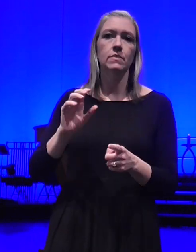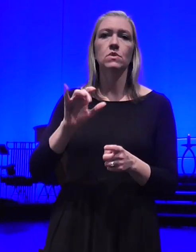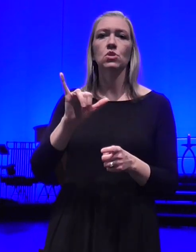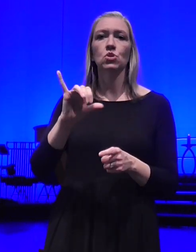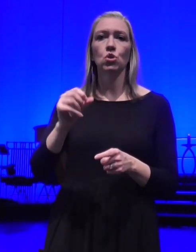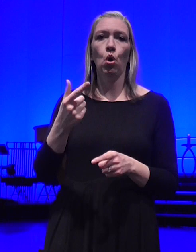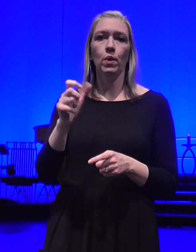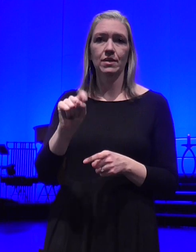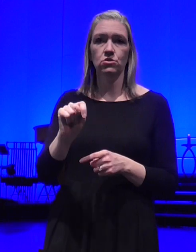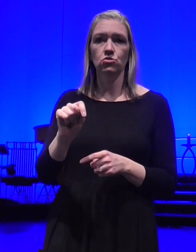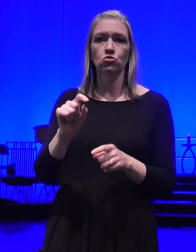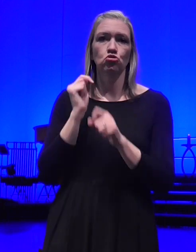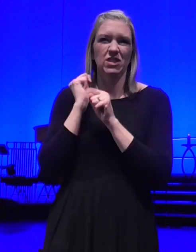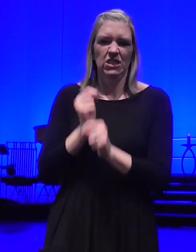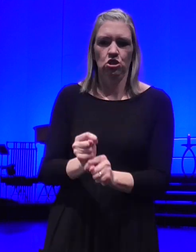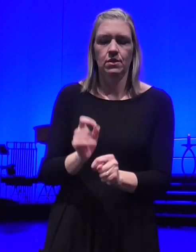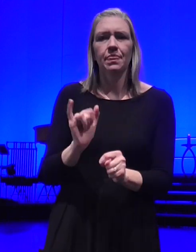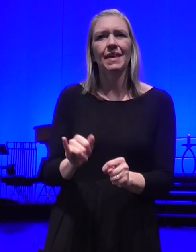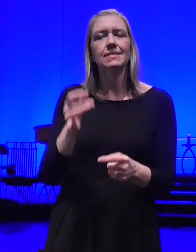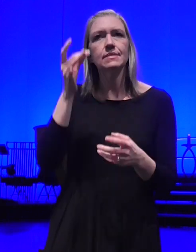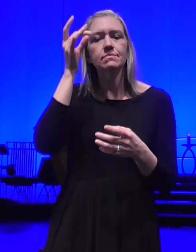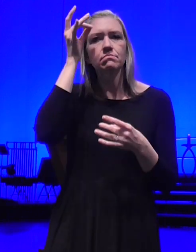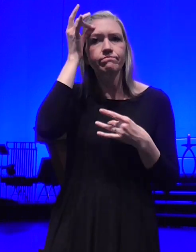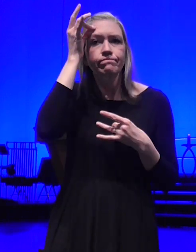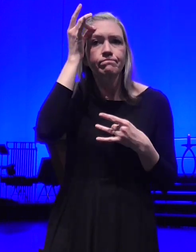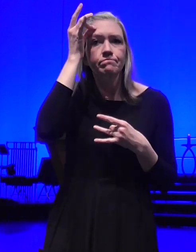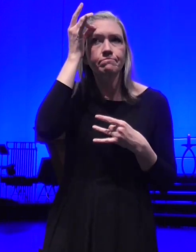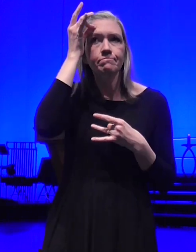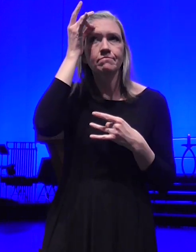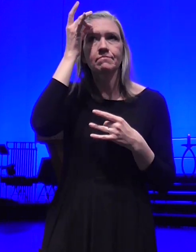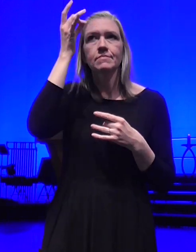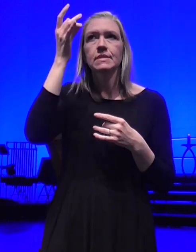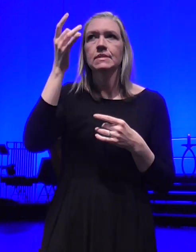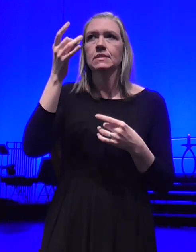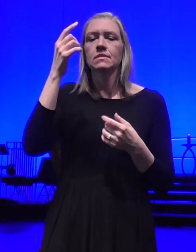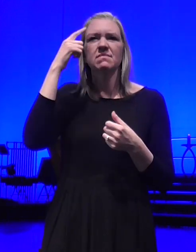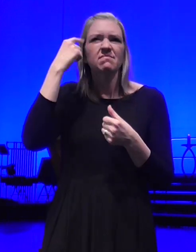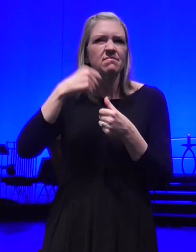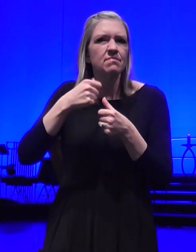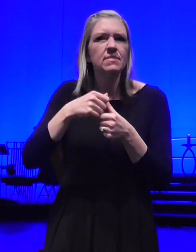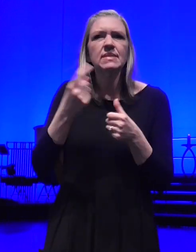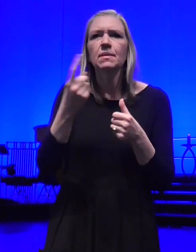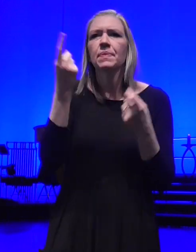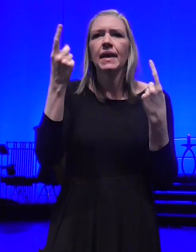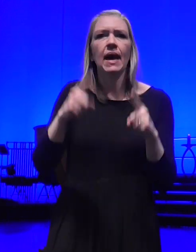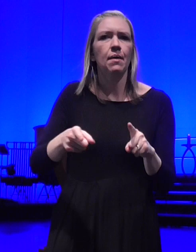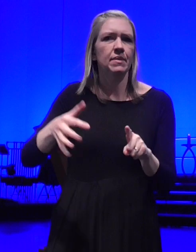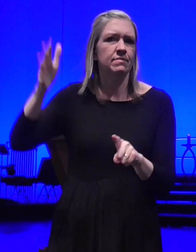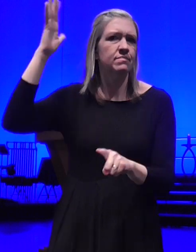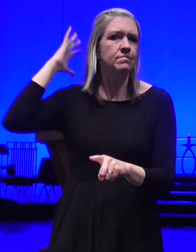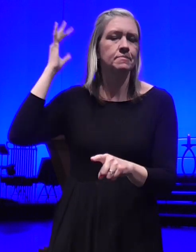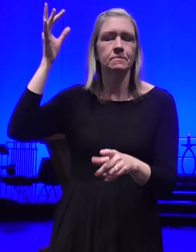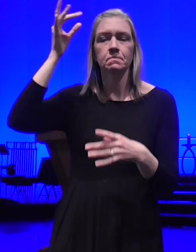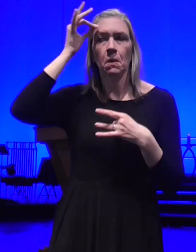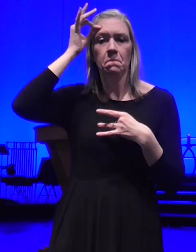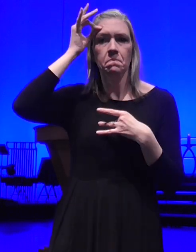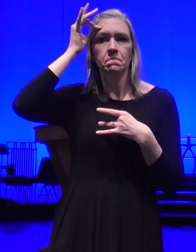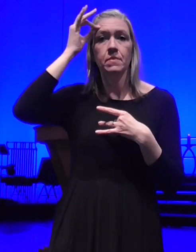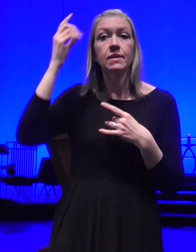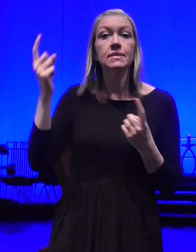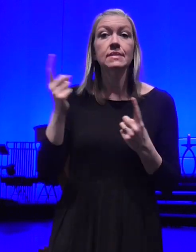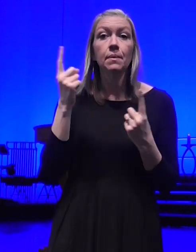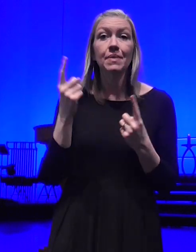they're impressions that are left in our mind from things that happened. So something